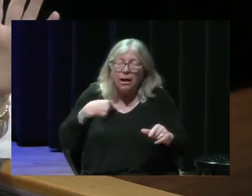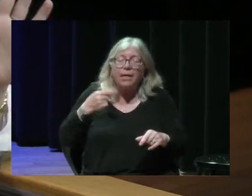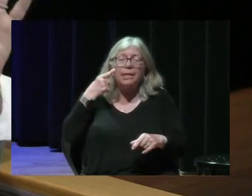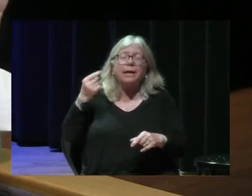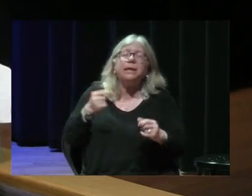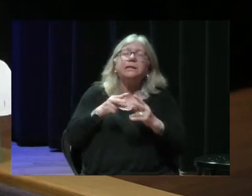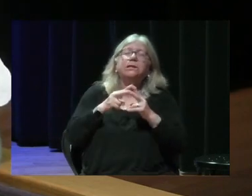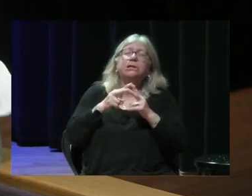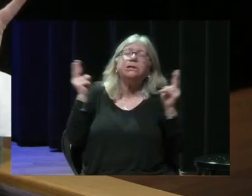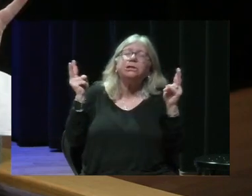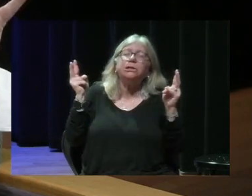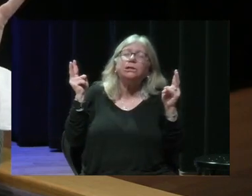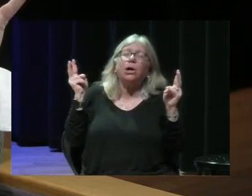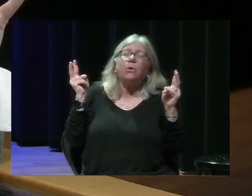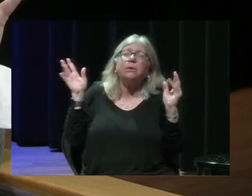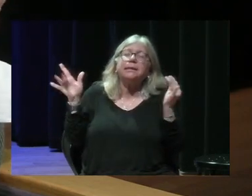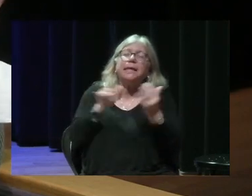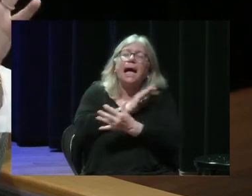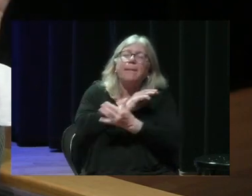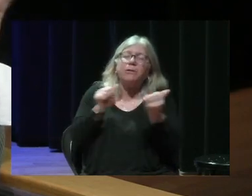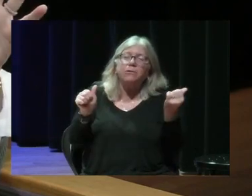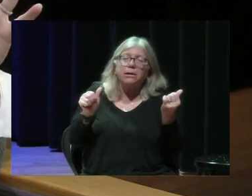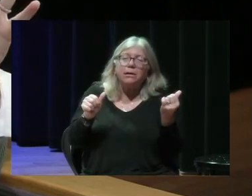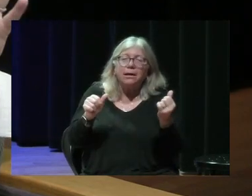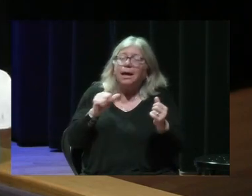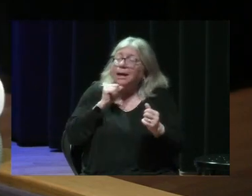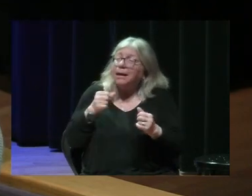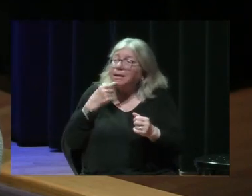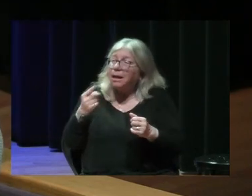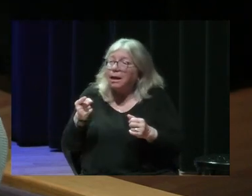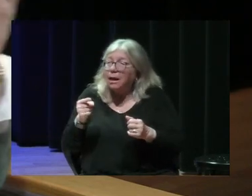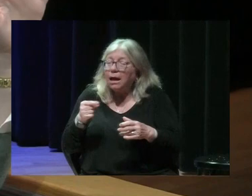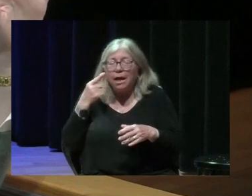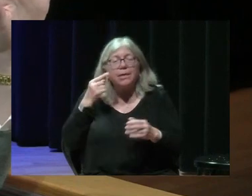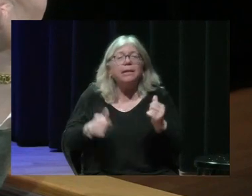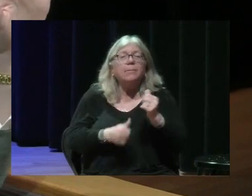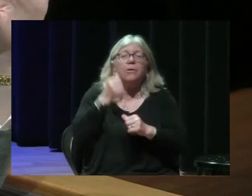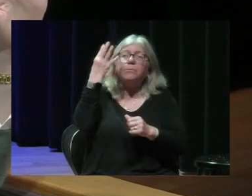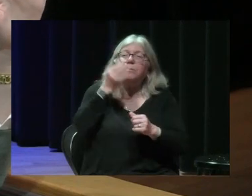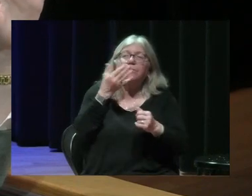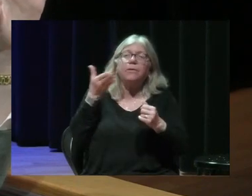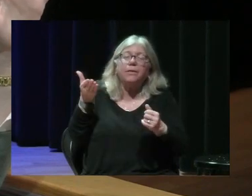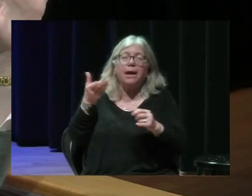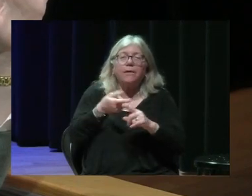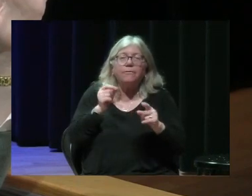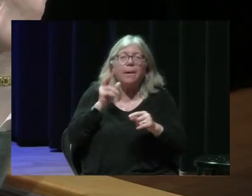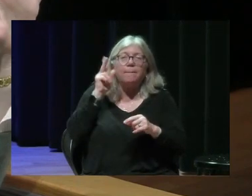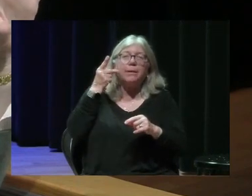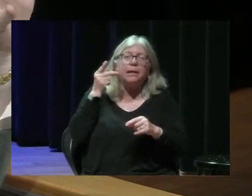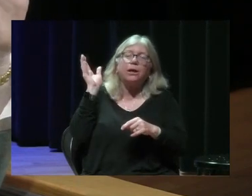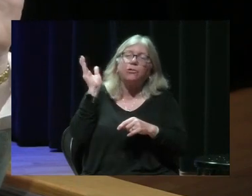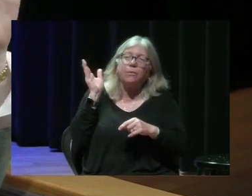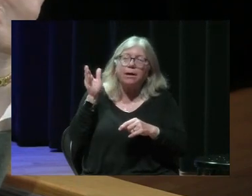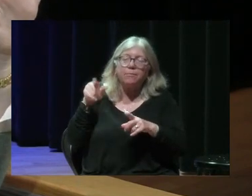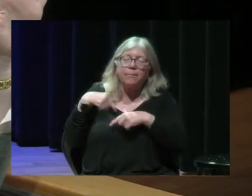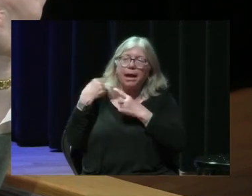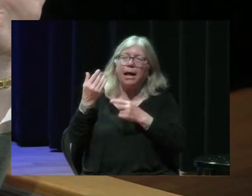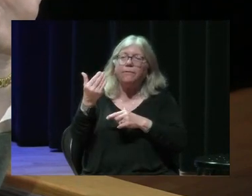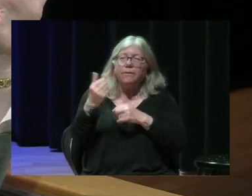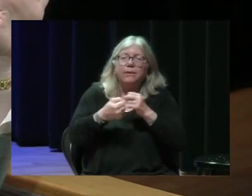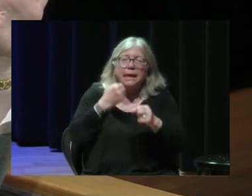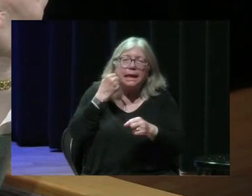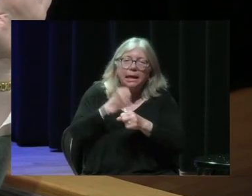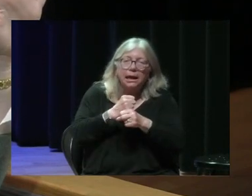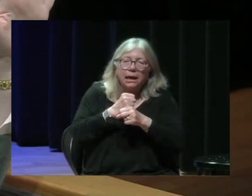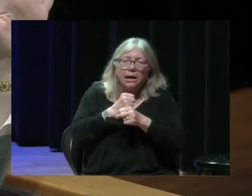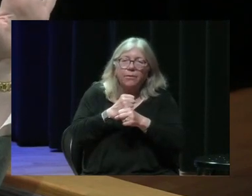so damaging. It doesn't tell them. I think the most beautiful thing that has come out of political rhetoric in the last like 15 years